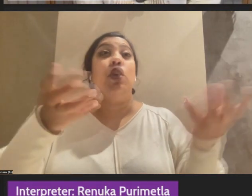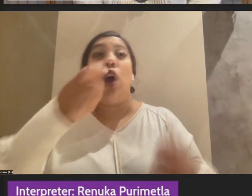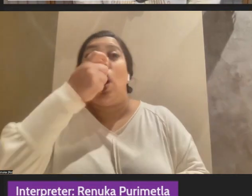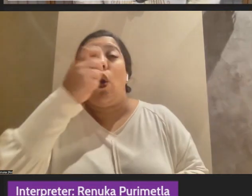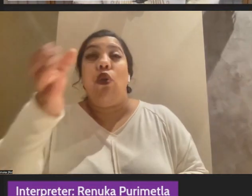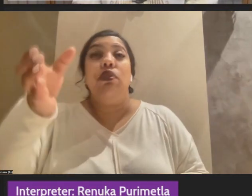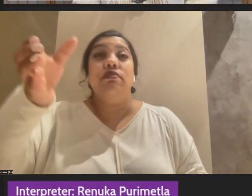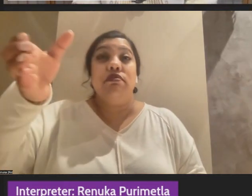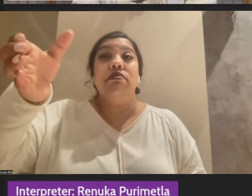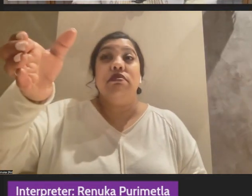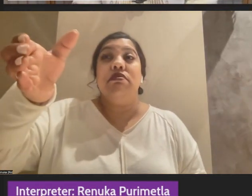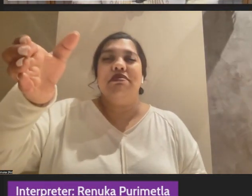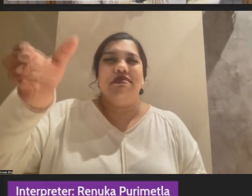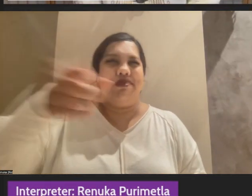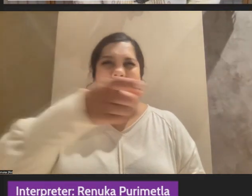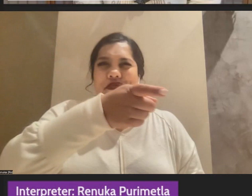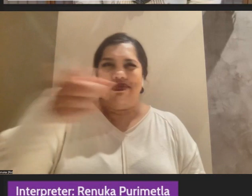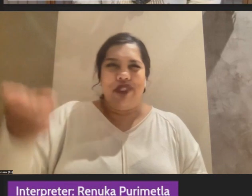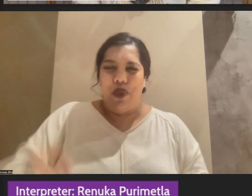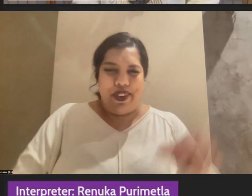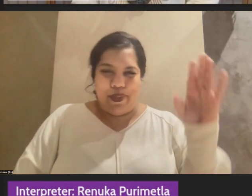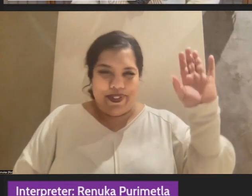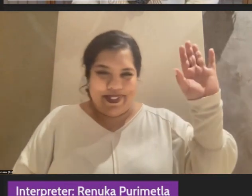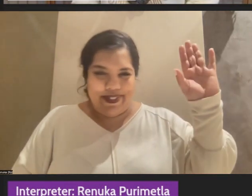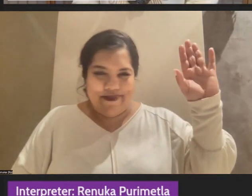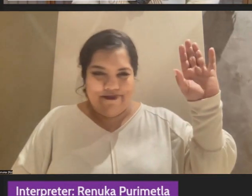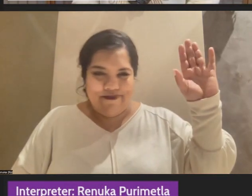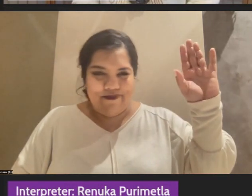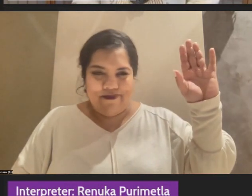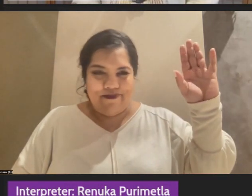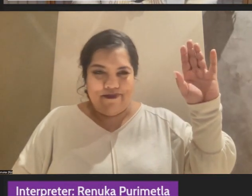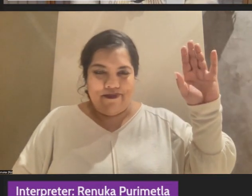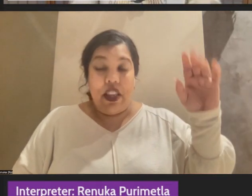I don't know who willingly wants to have, unless someone's trying to get out of work.